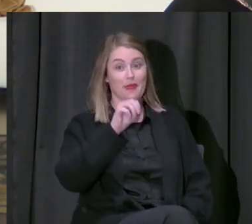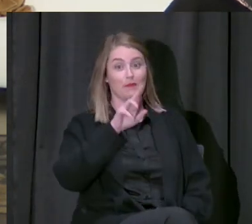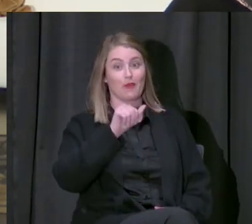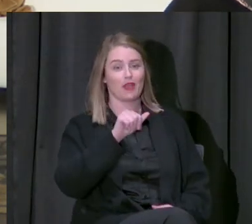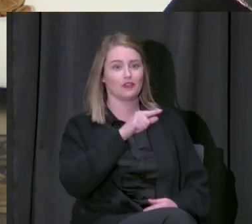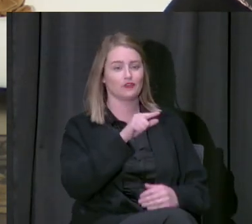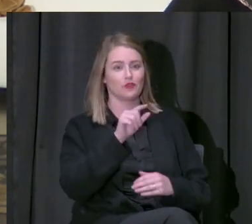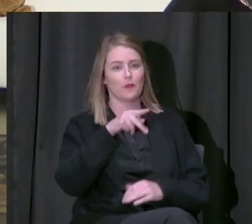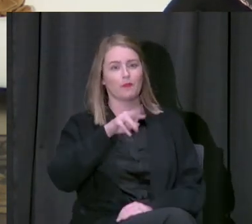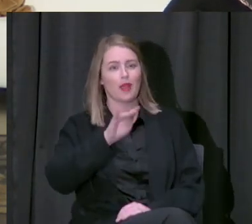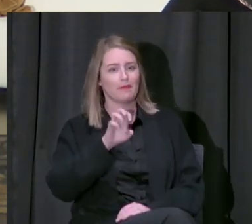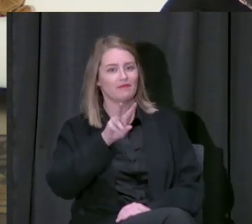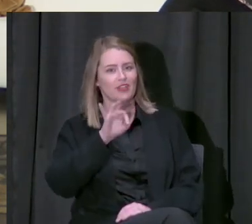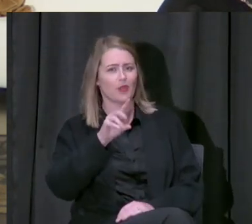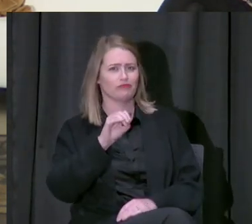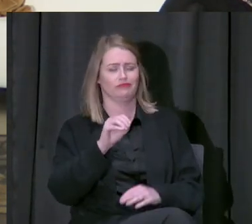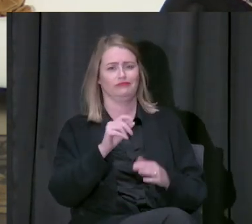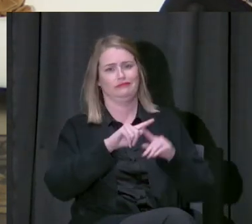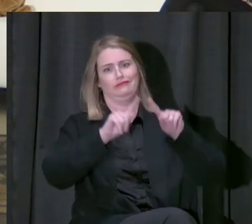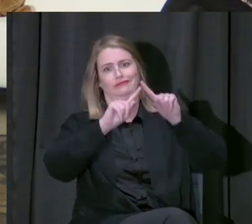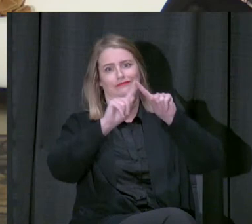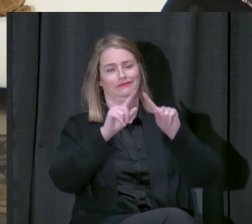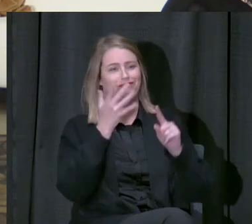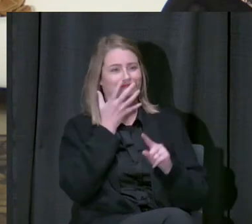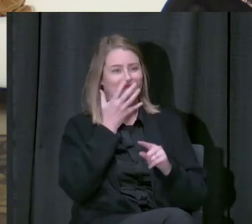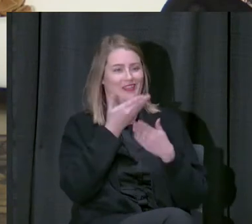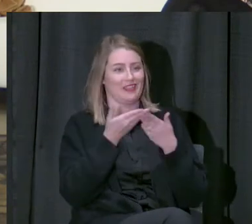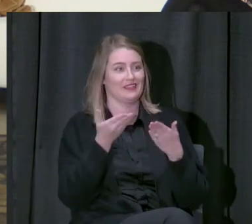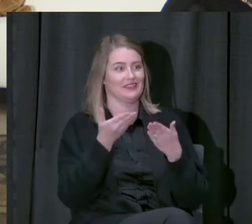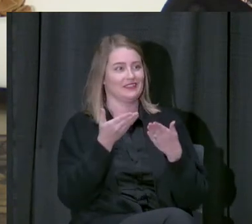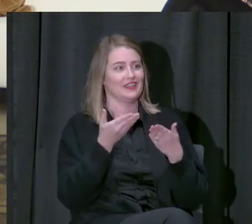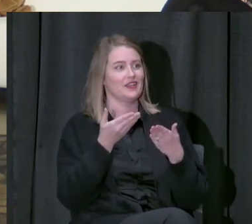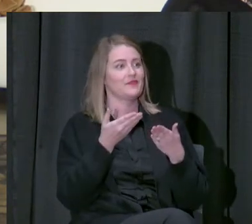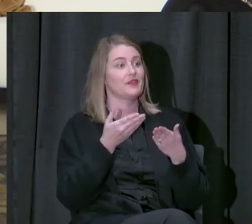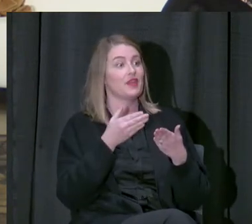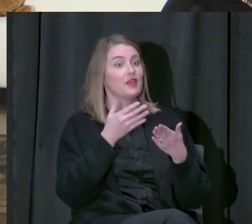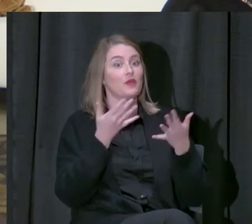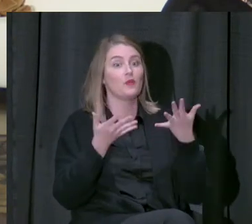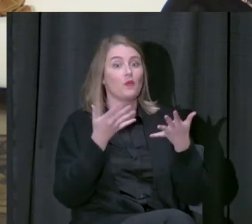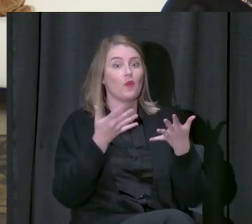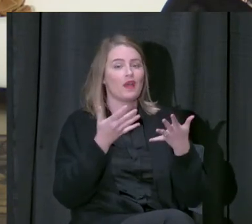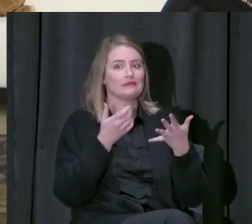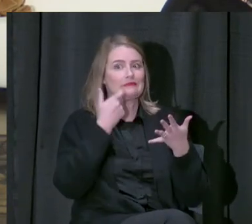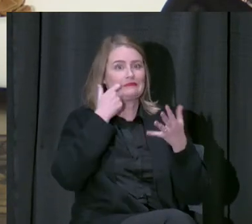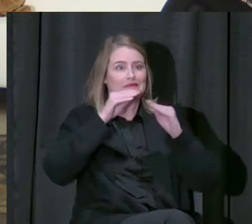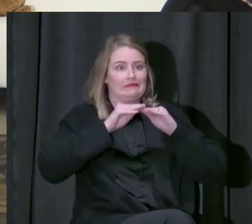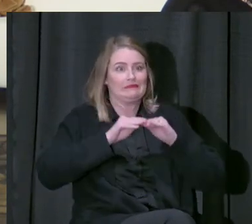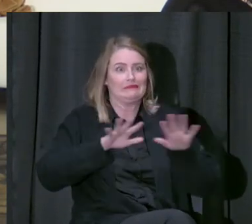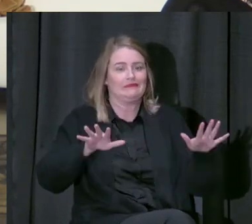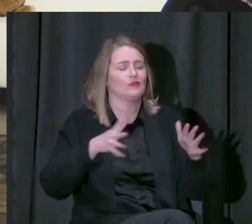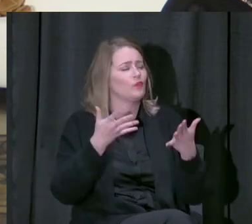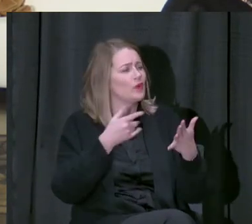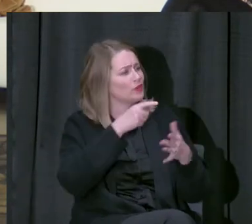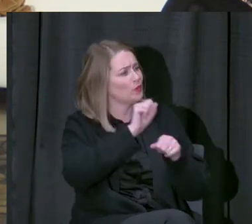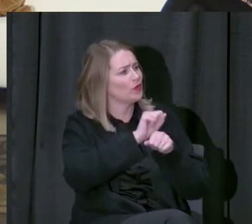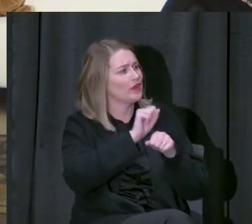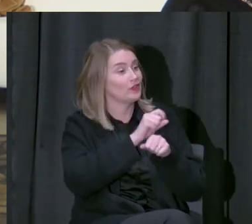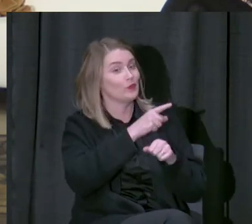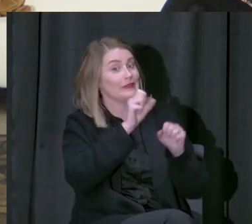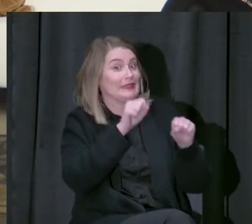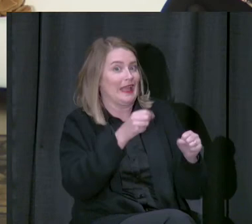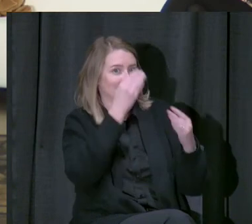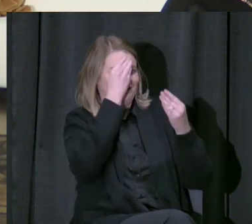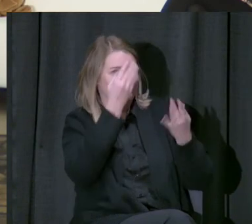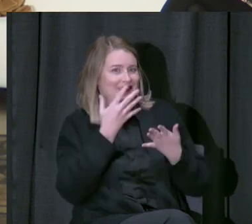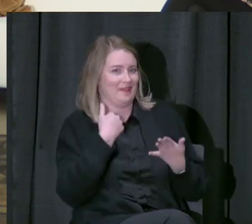things. Tell me more about what kinds of features you've released lately, or what you're working on that you can tell us about,